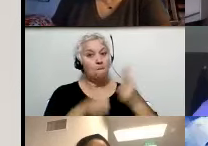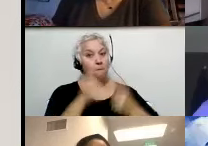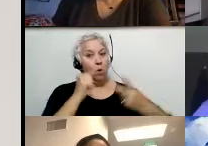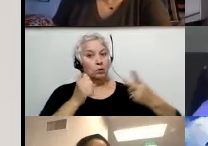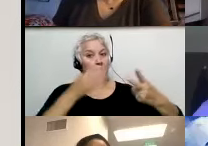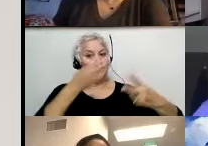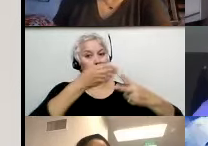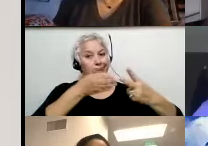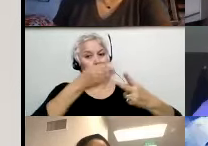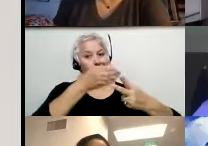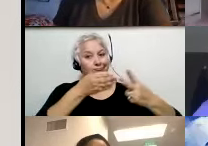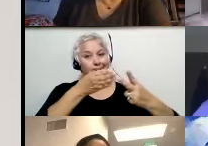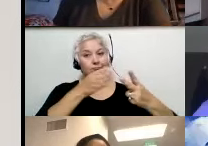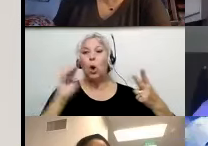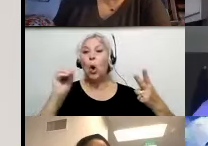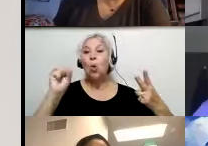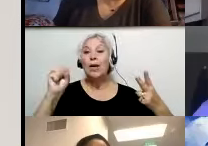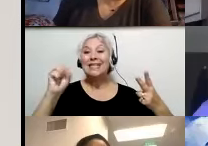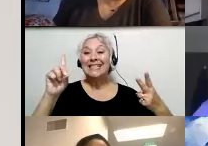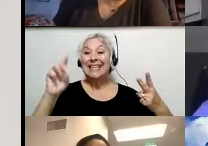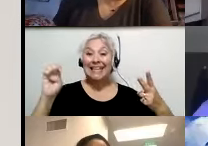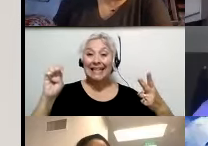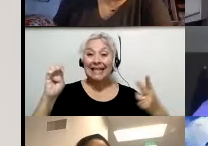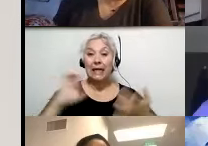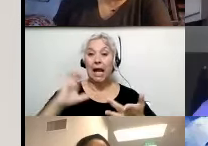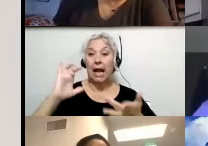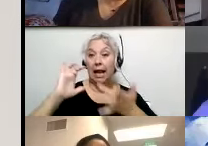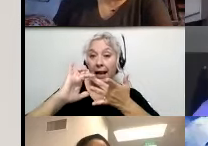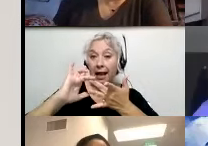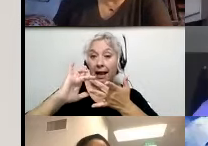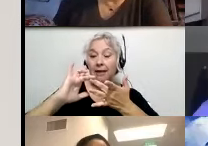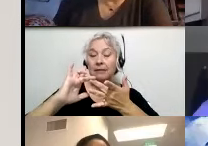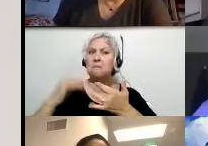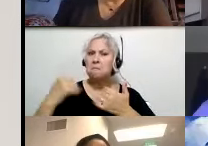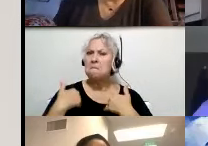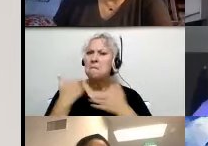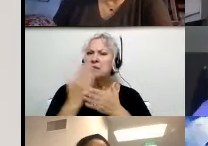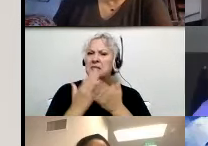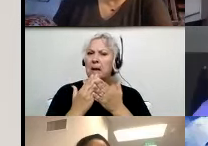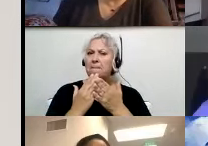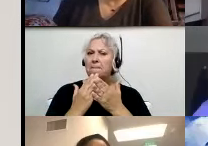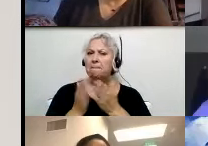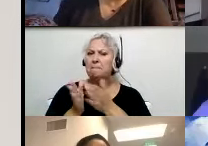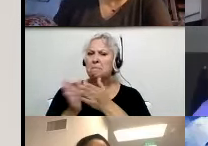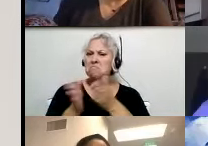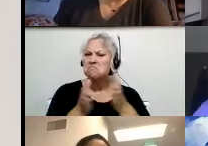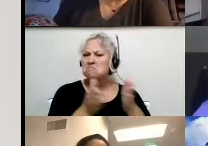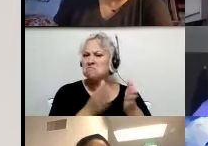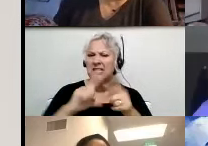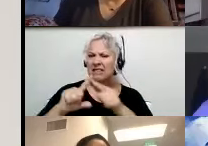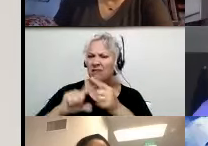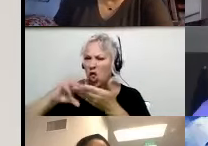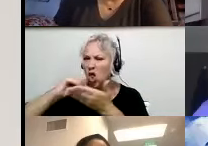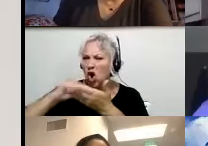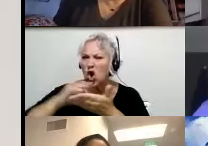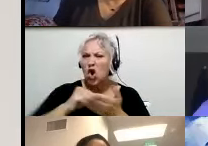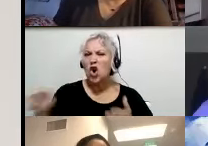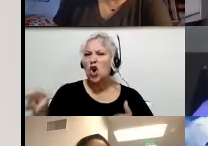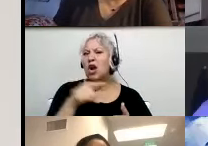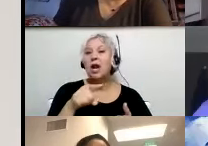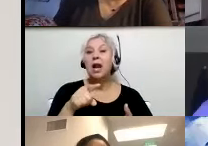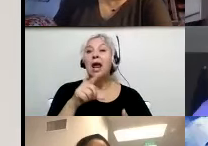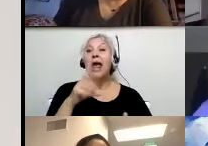We also have the OSDE Connect that has some modules, different types of learning modules for ICAP, and then